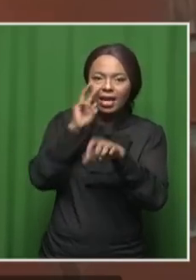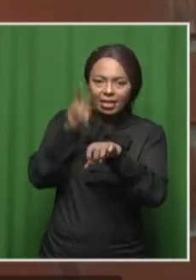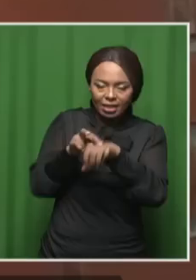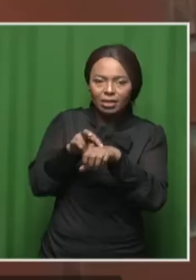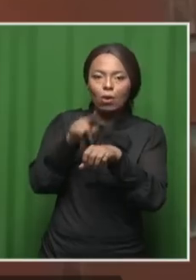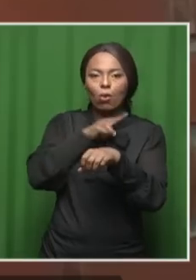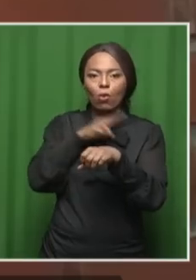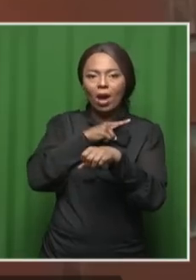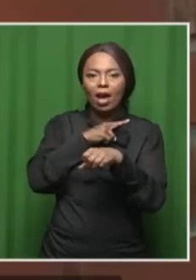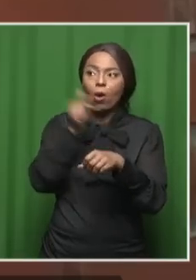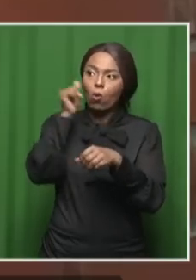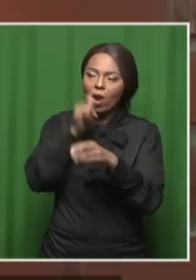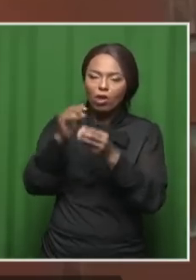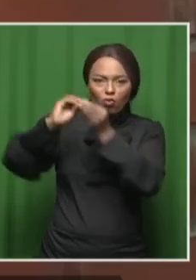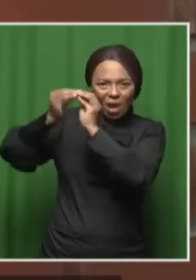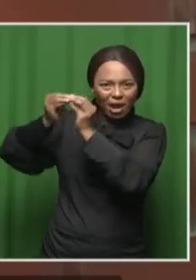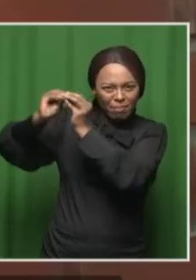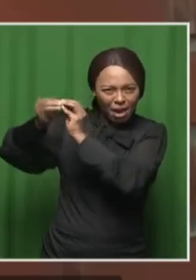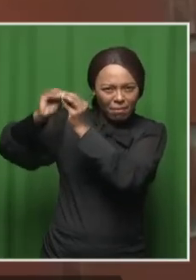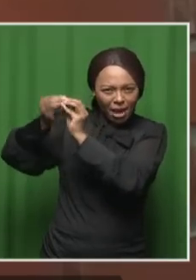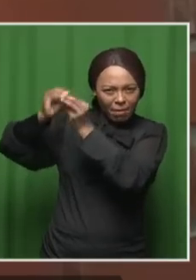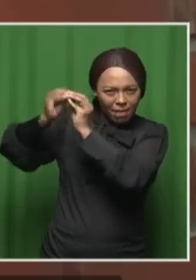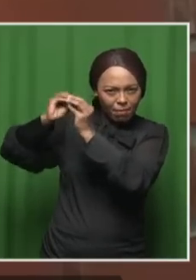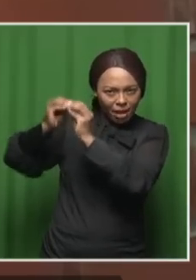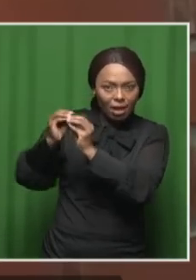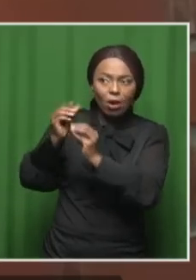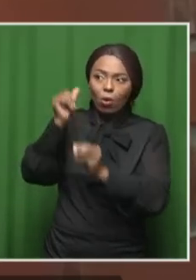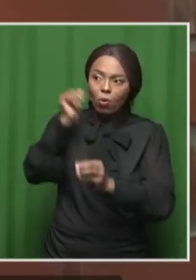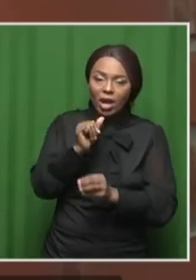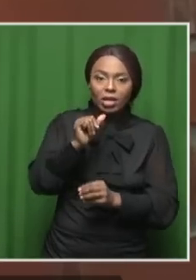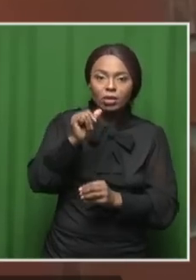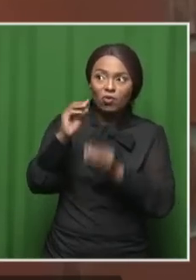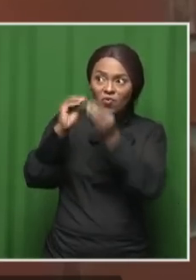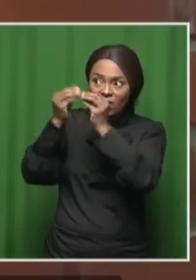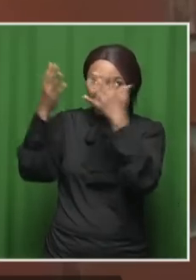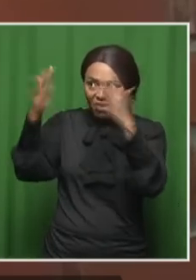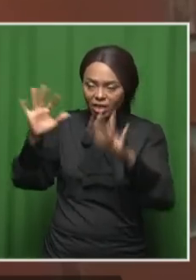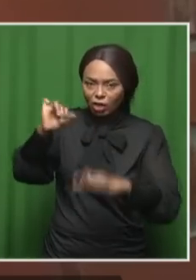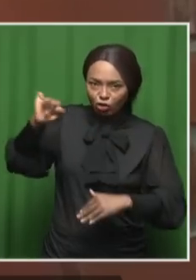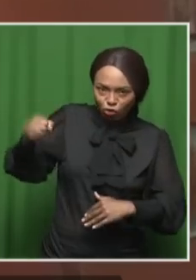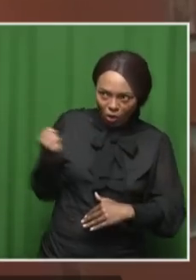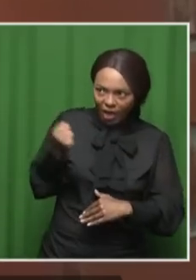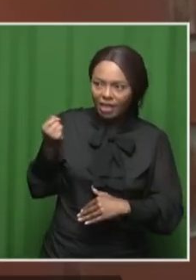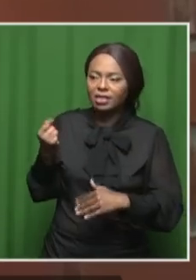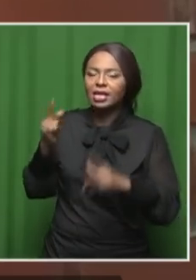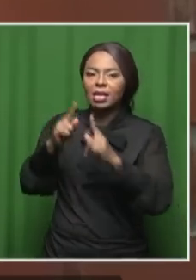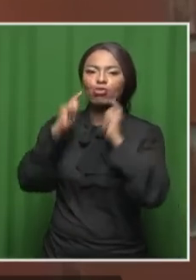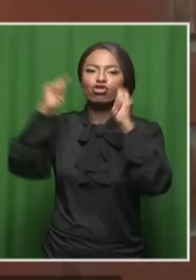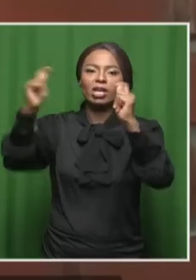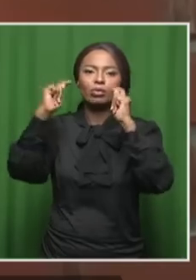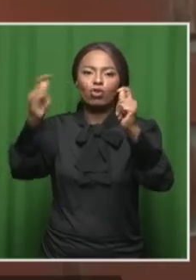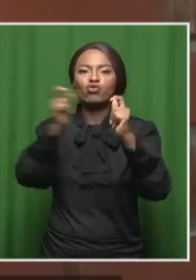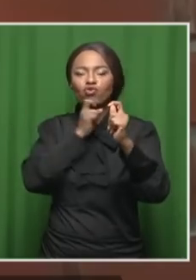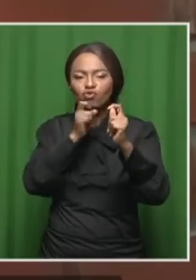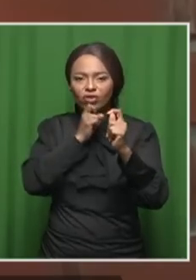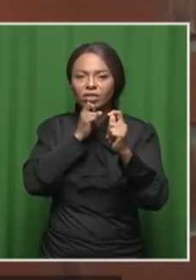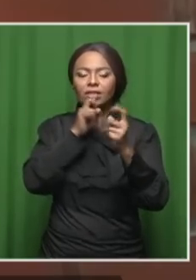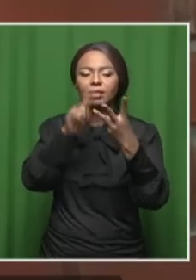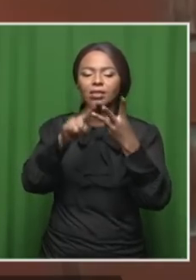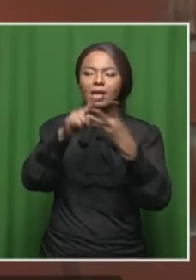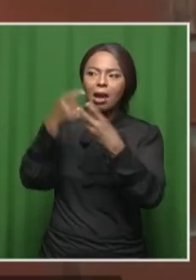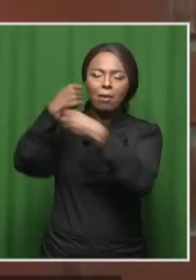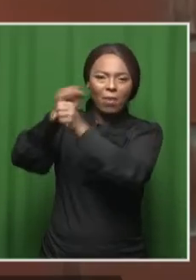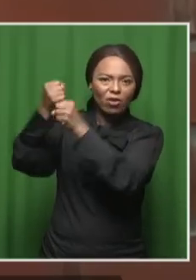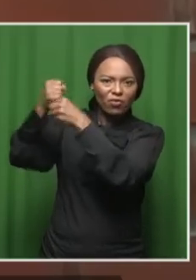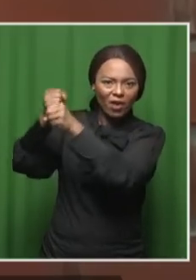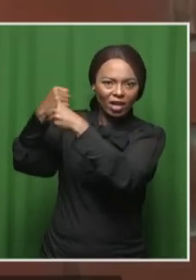it comes during production, the storage, the transportation, the storage, and the manufacturing thereof